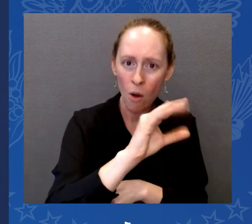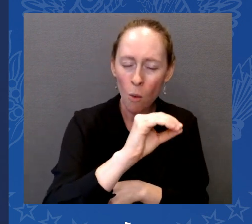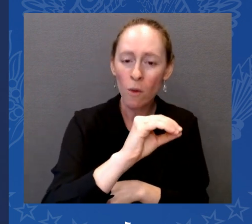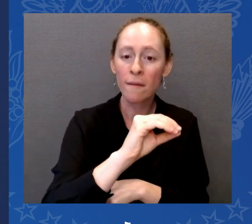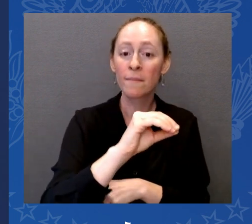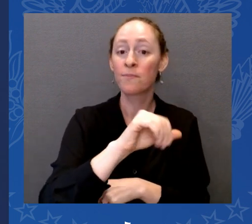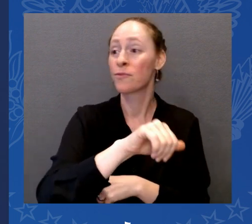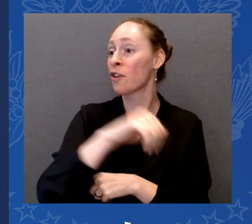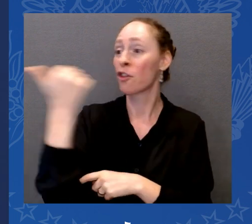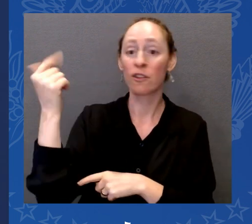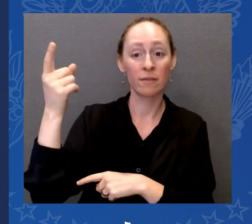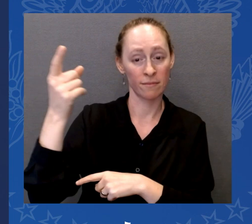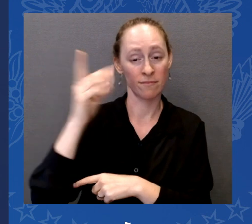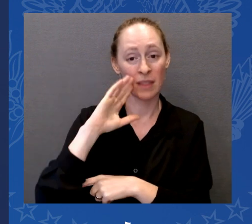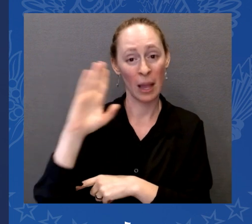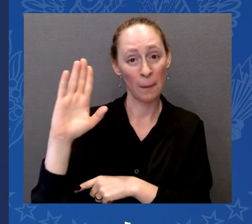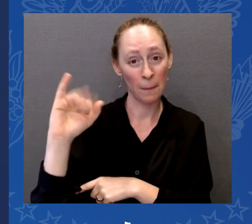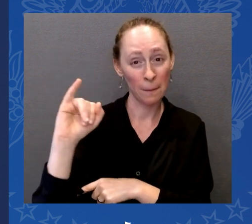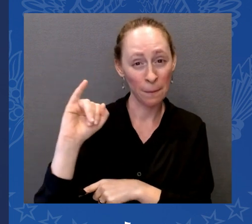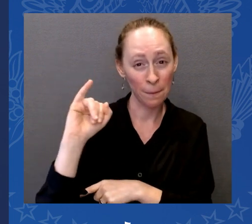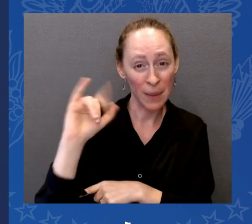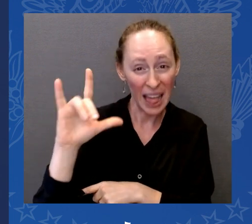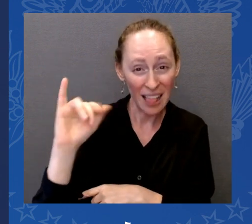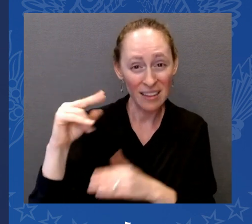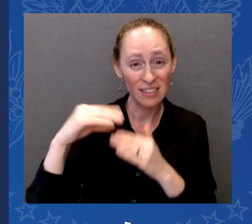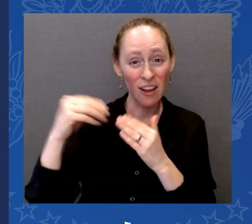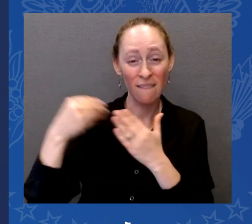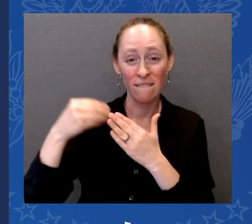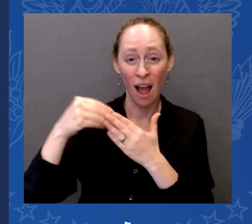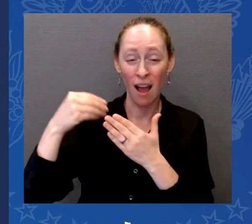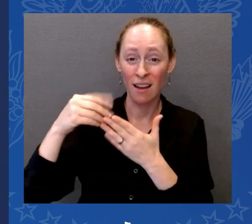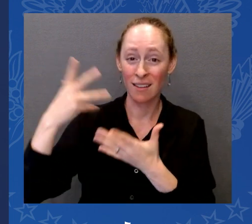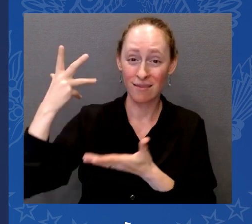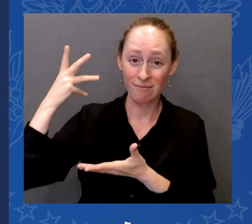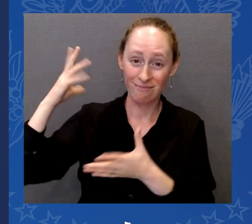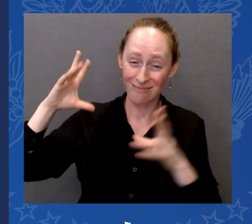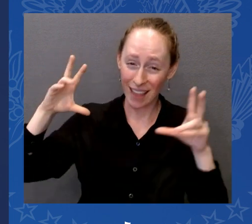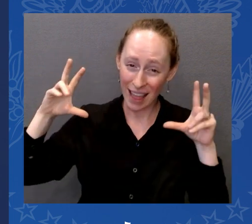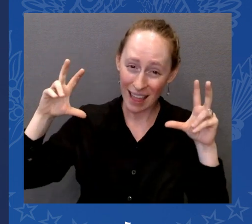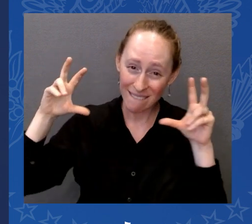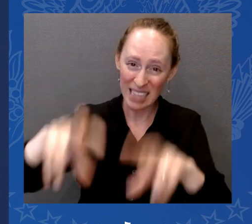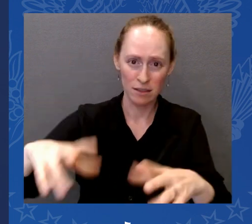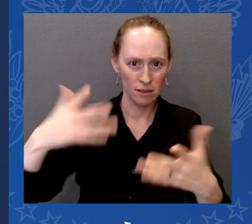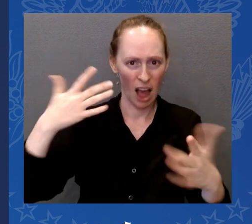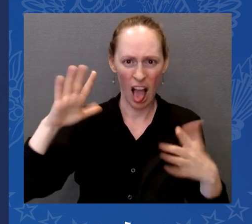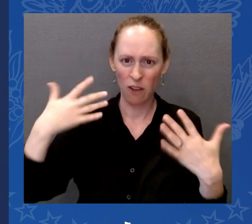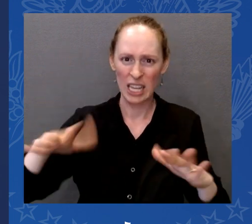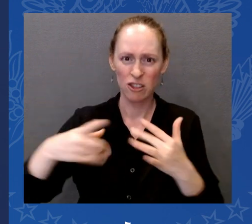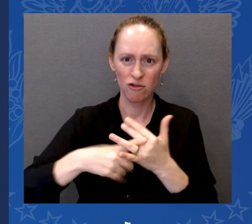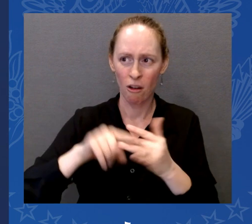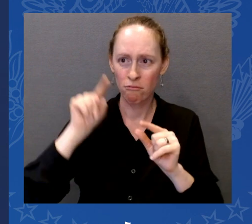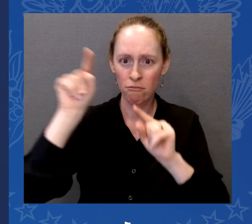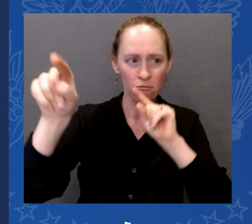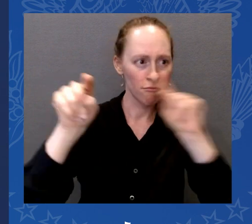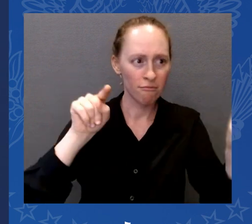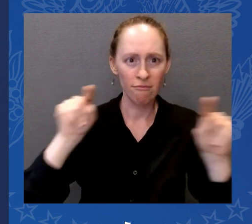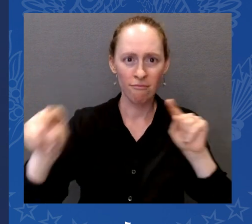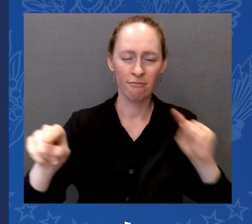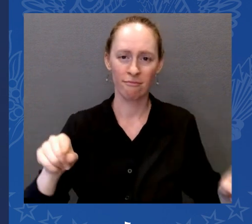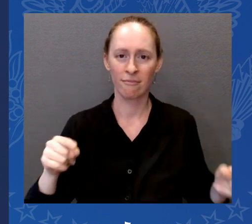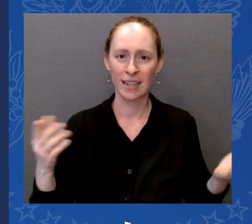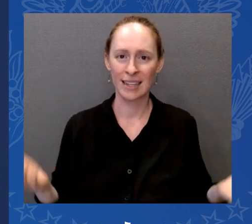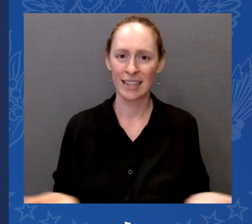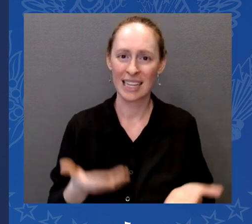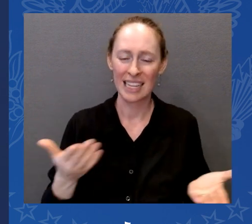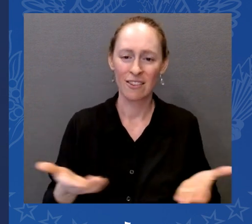across America to make these chips here. And it matters to you all, no matter where you live. It matters a great deal. Making these chips